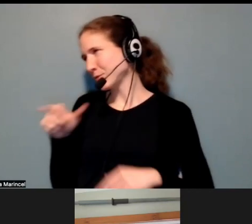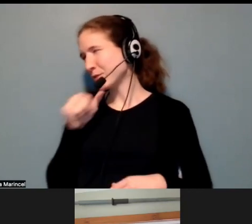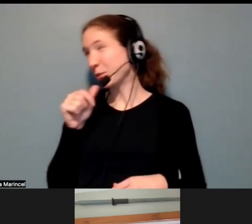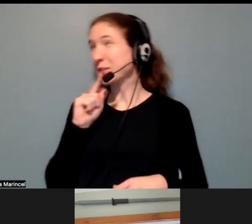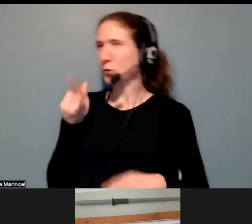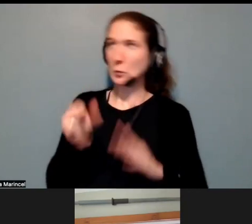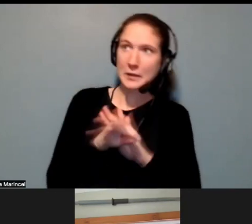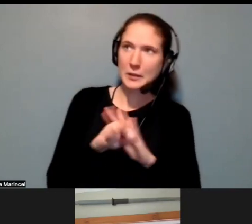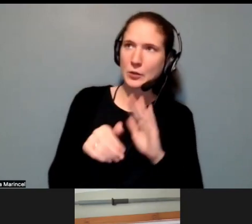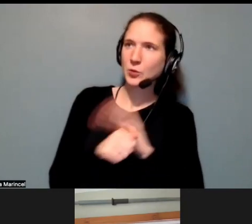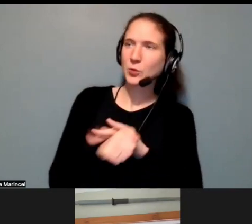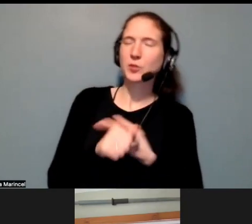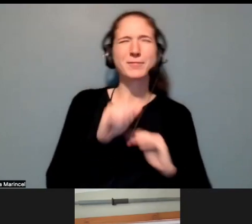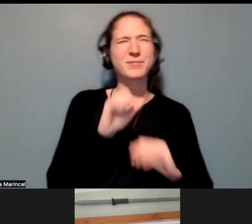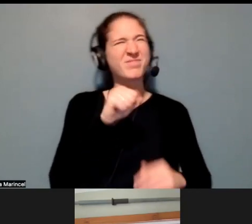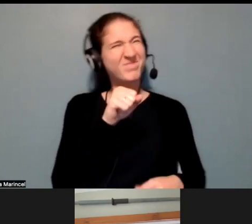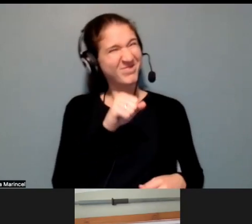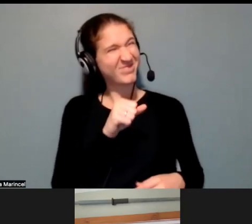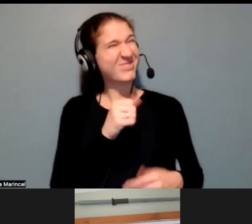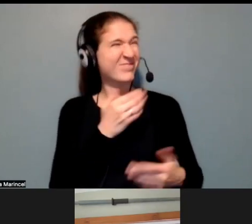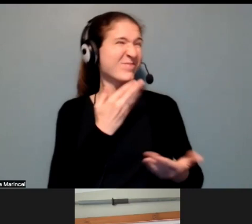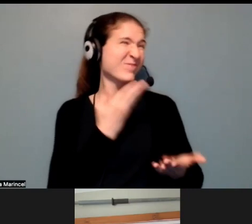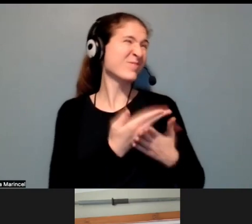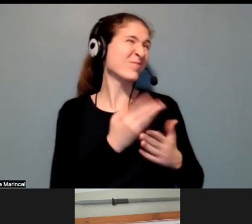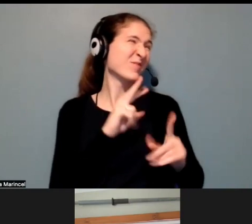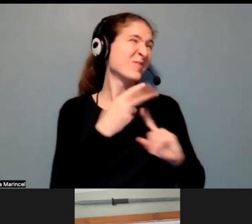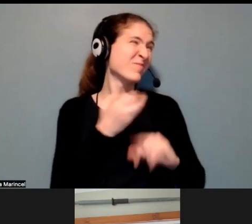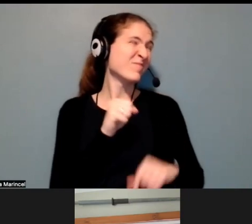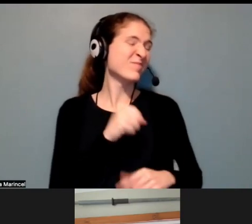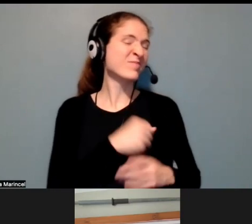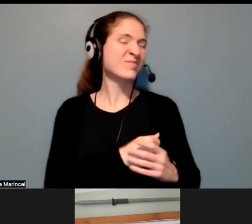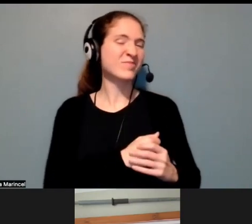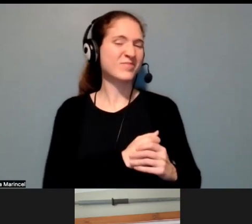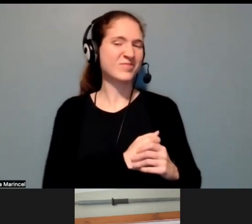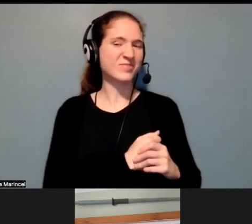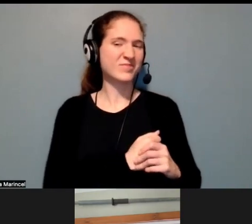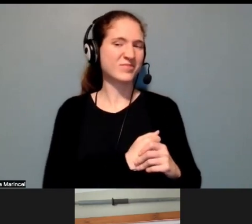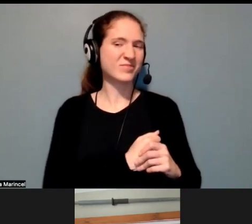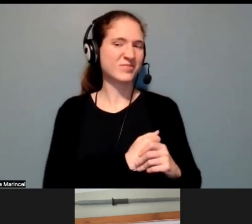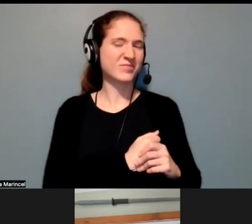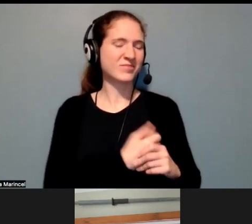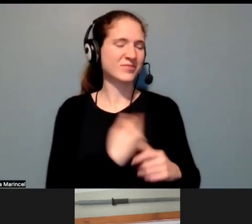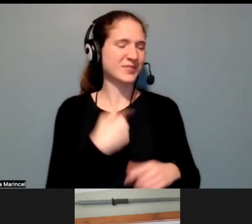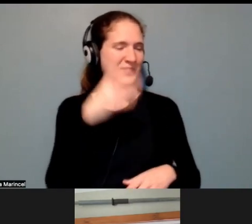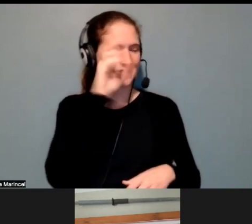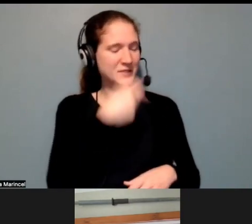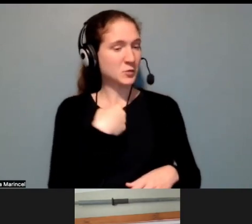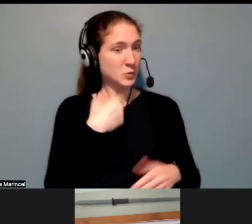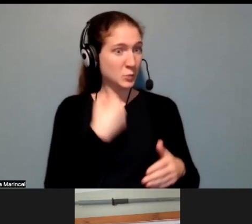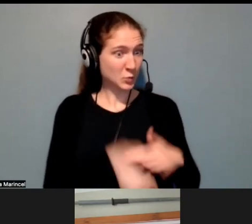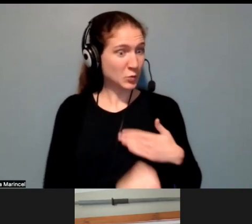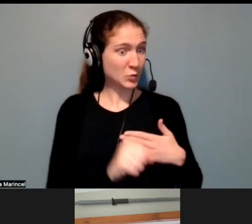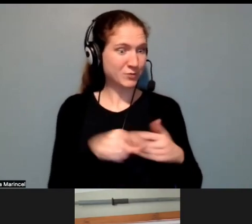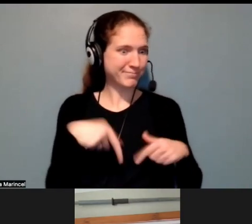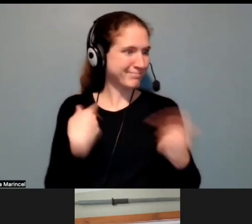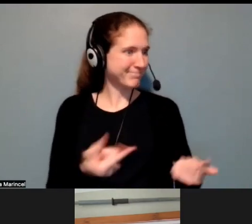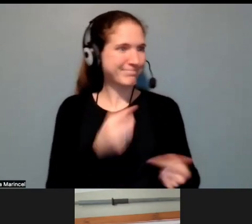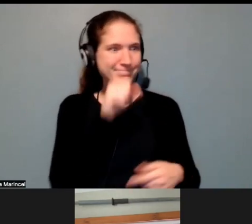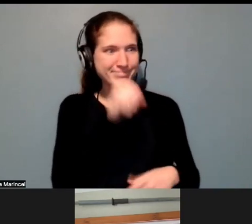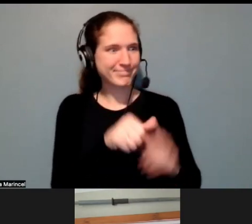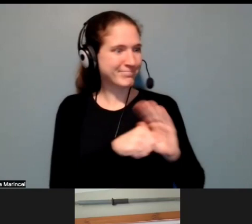Yeah, I guess that's a good way of saying it. Yeah, I guess I was just born loving turtles for some